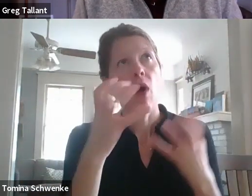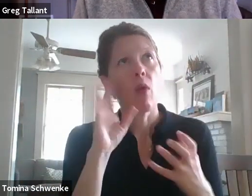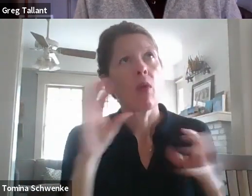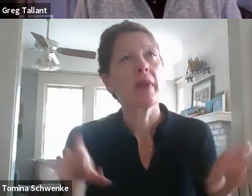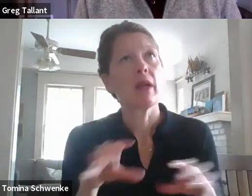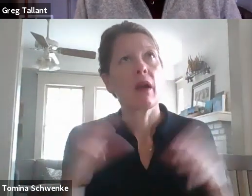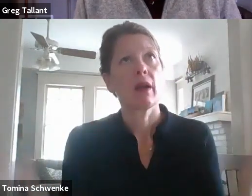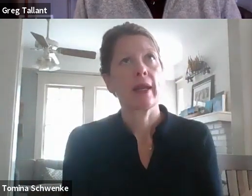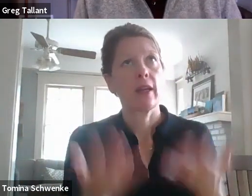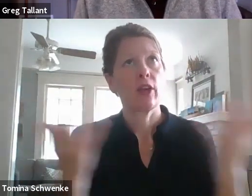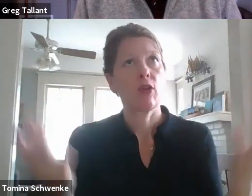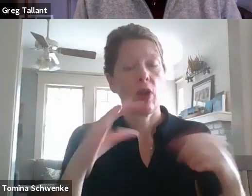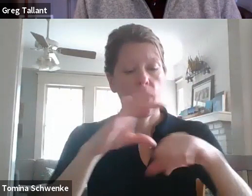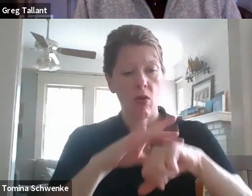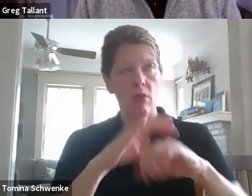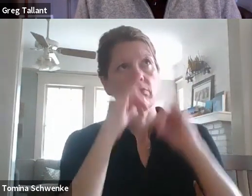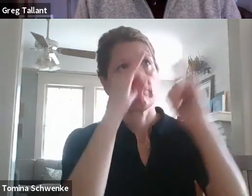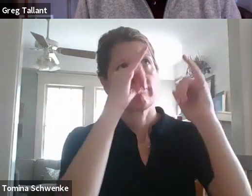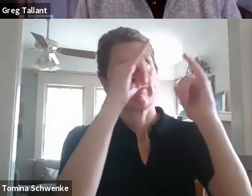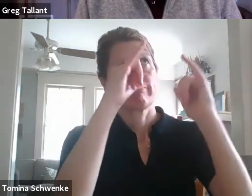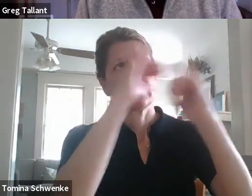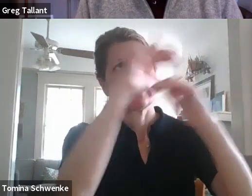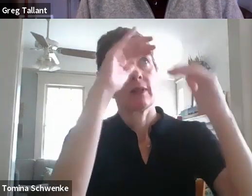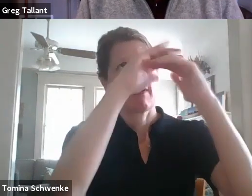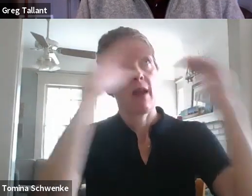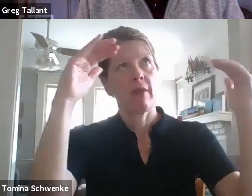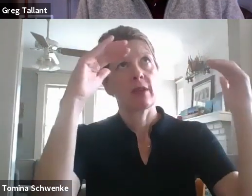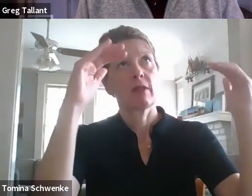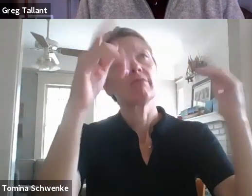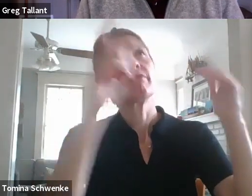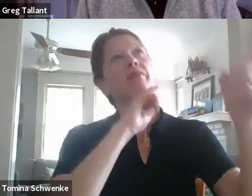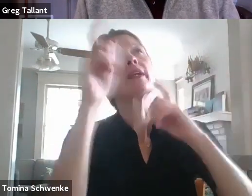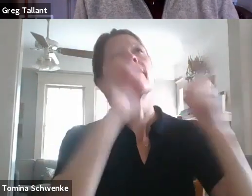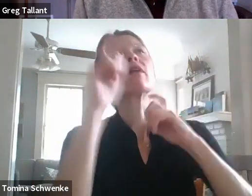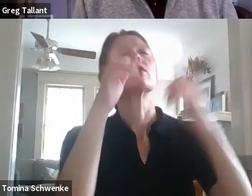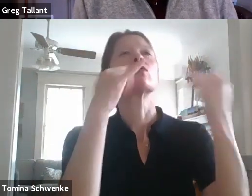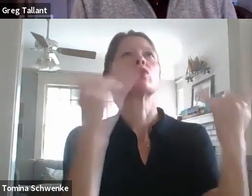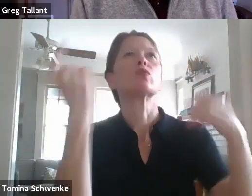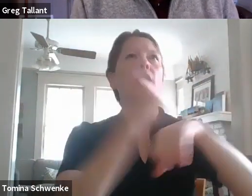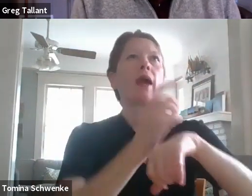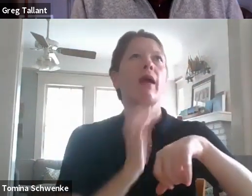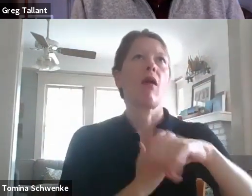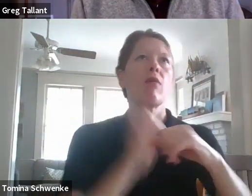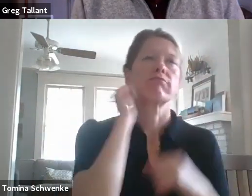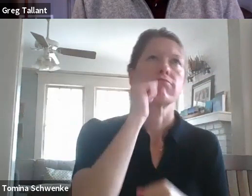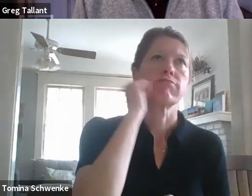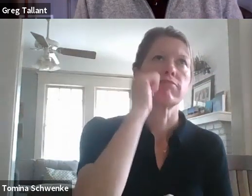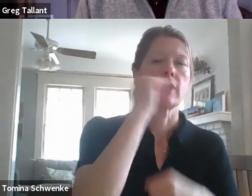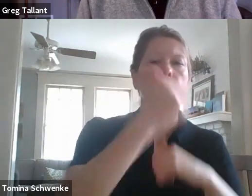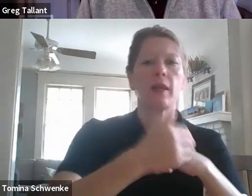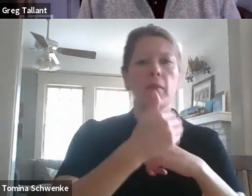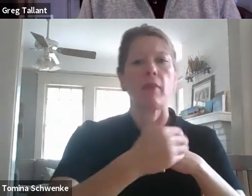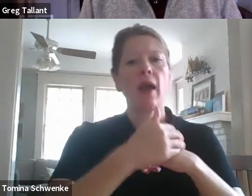done, on earth as it is in heaven. Give us this day our daily bread, and forgive us